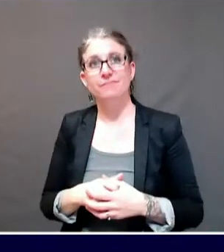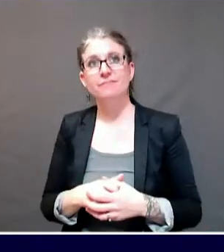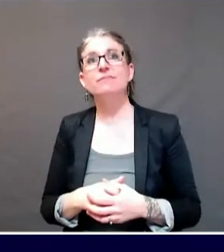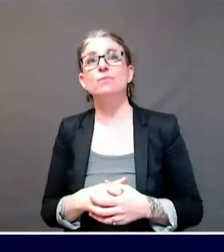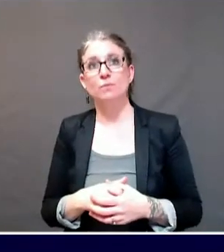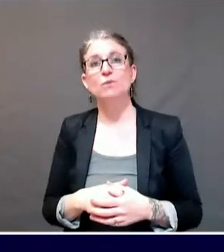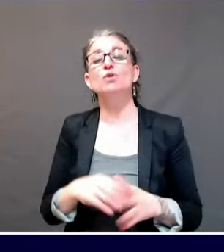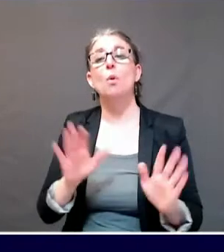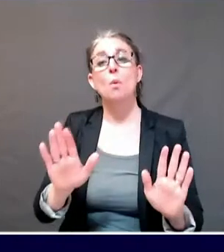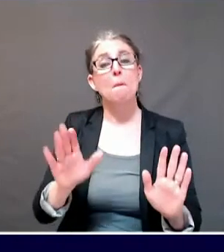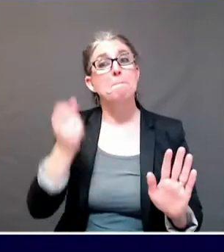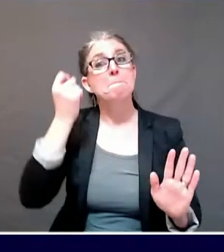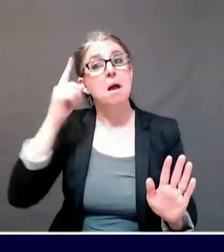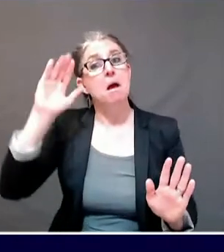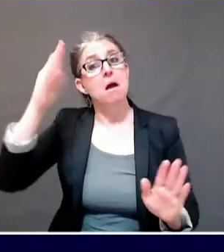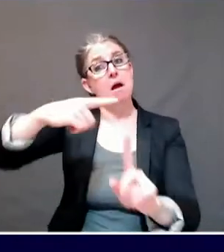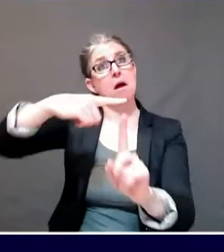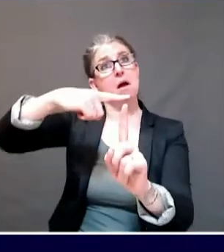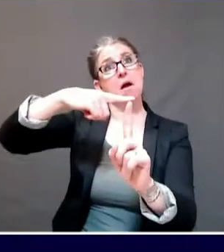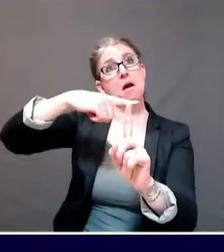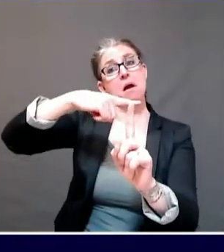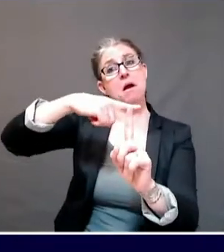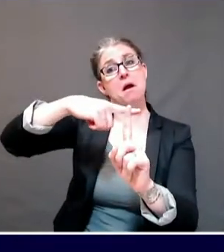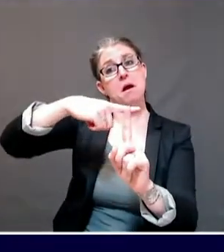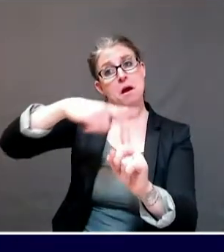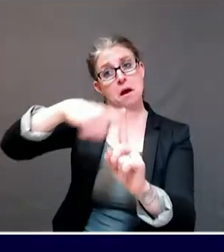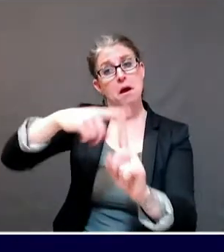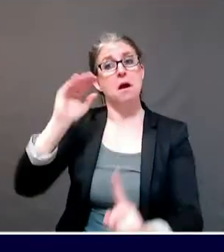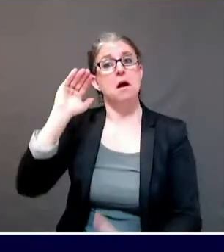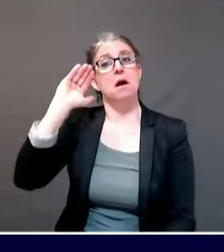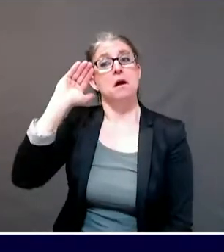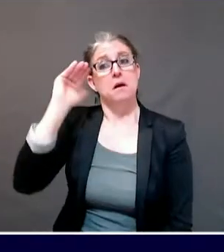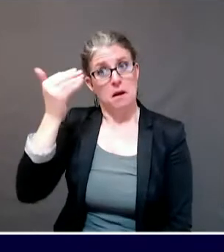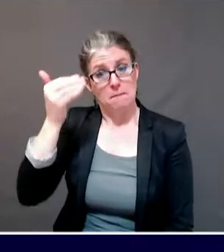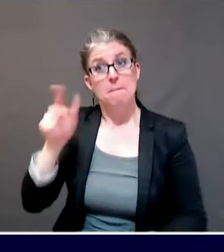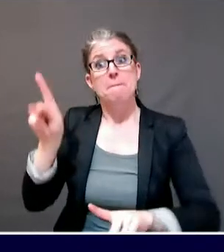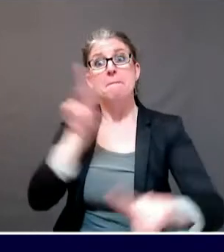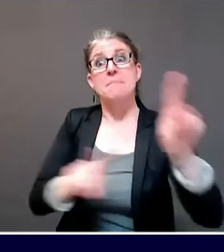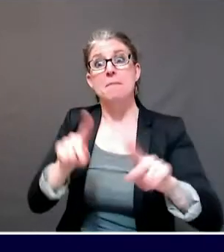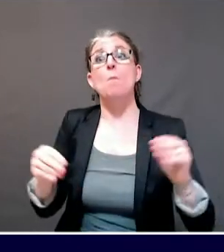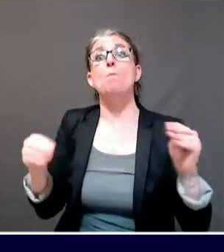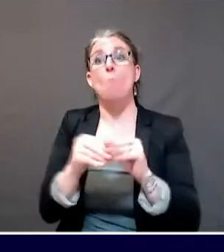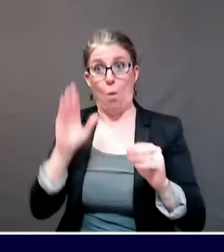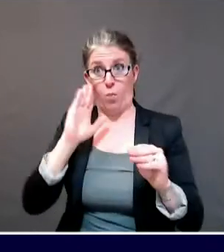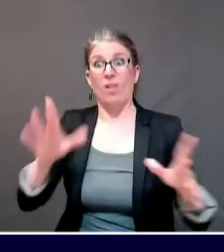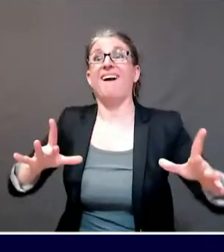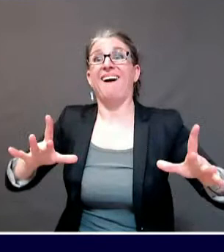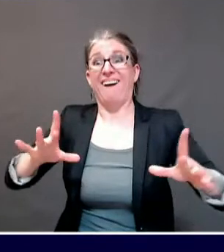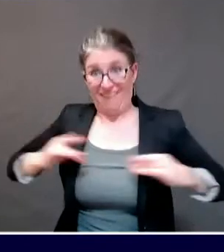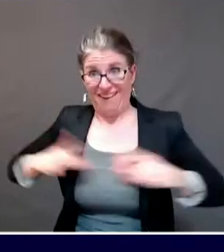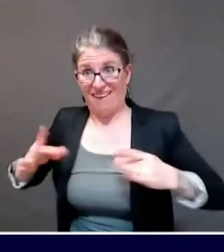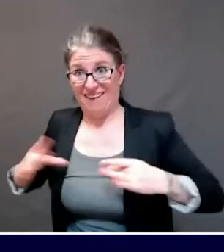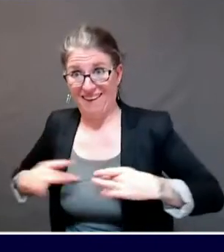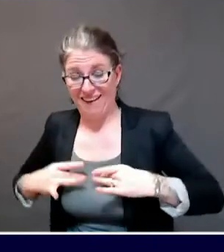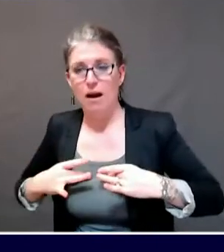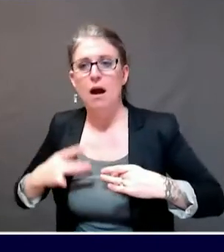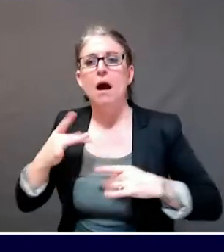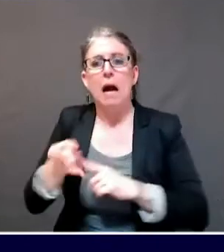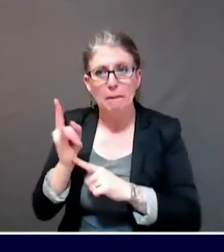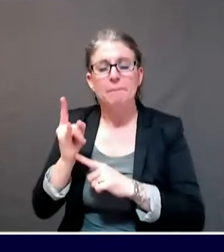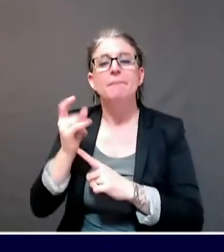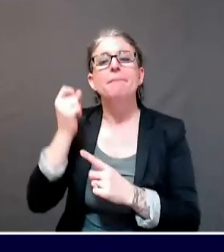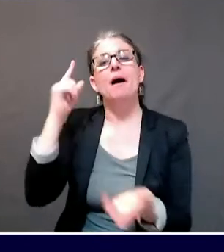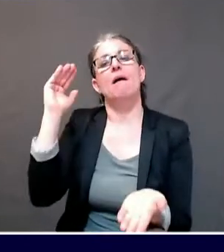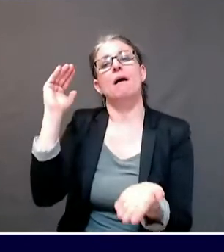time. And that's concerning as well as dangerous because it could mean that there are more outbreaks. But here's the